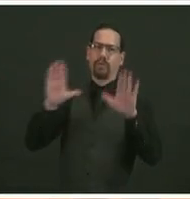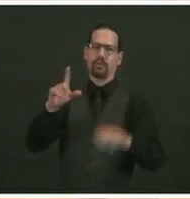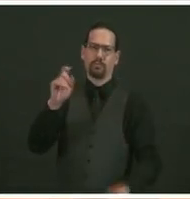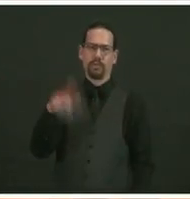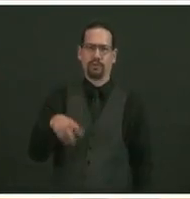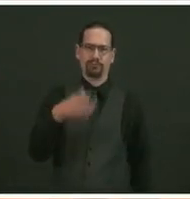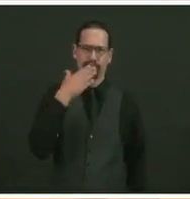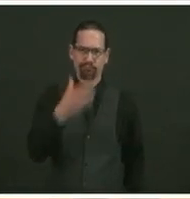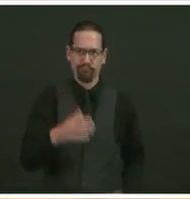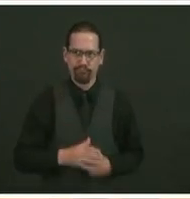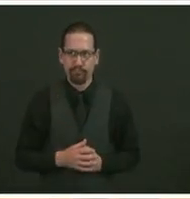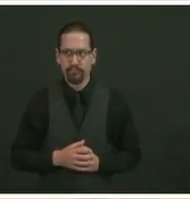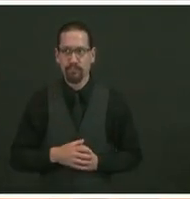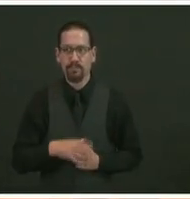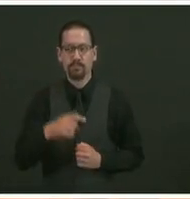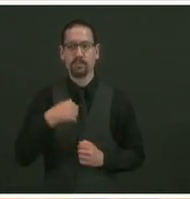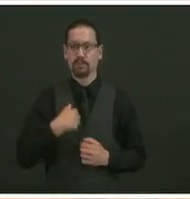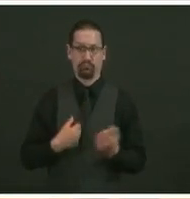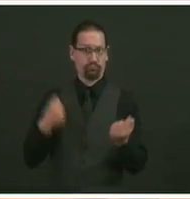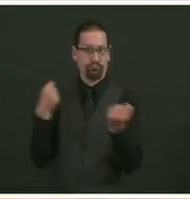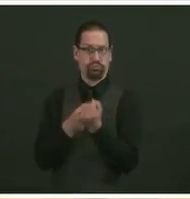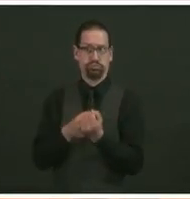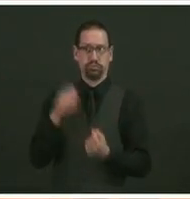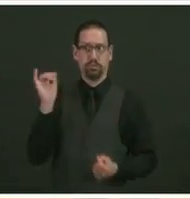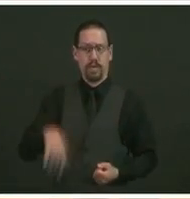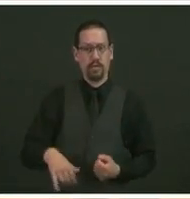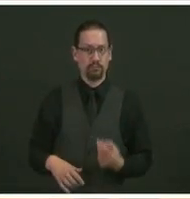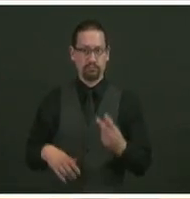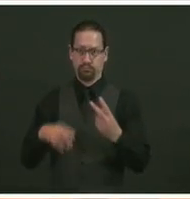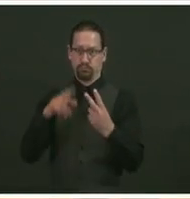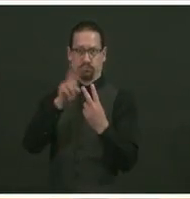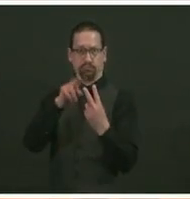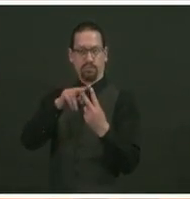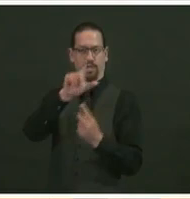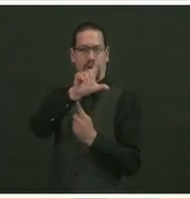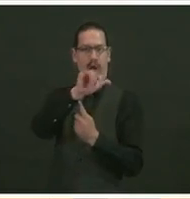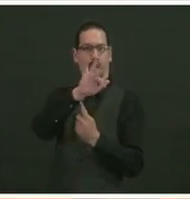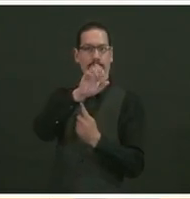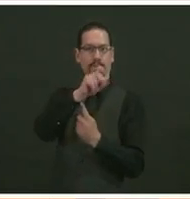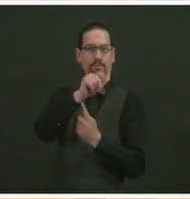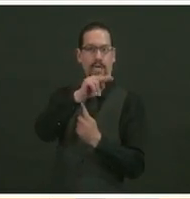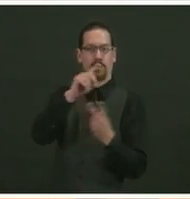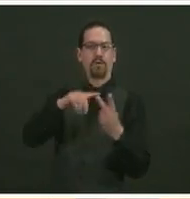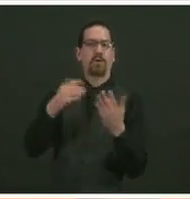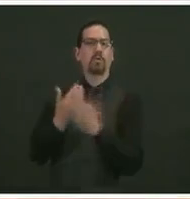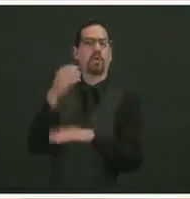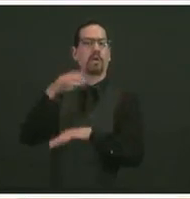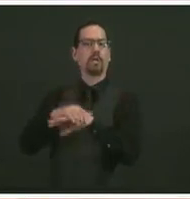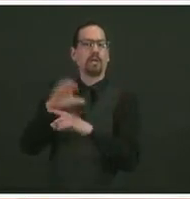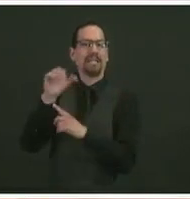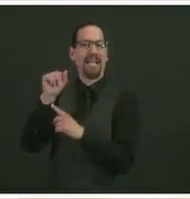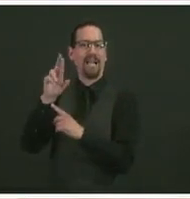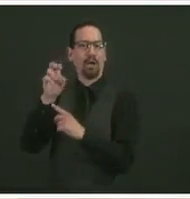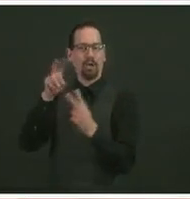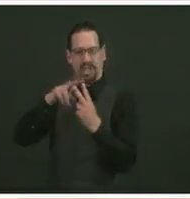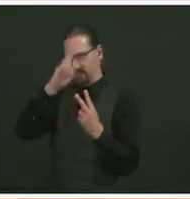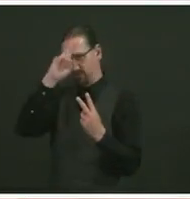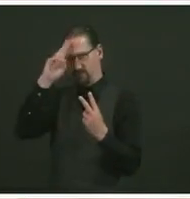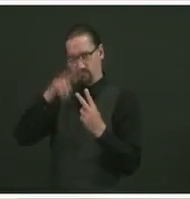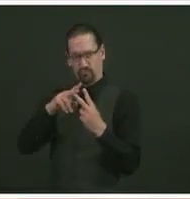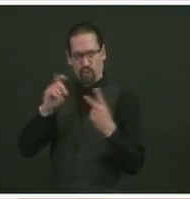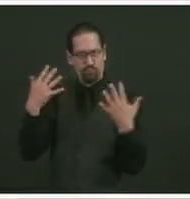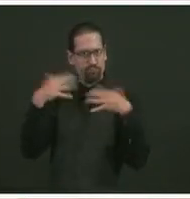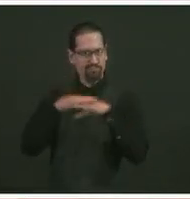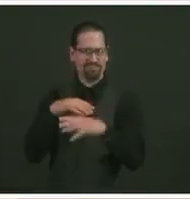I am supporting their efforts. I am not, when you say am I in them, you may recall last summer I led an effort